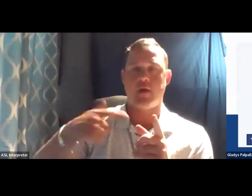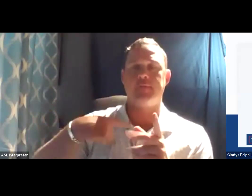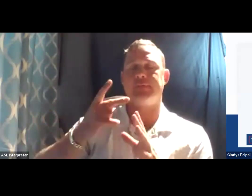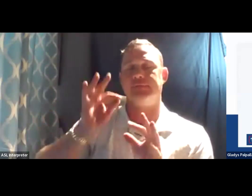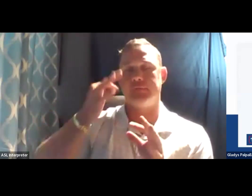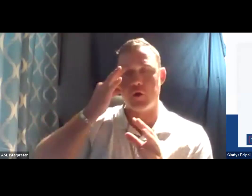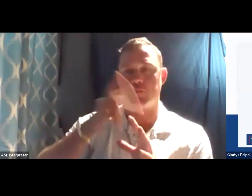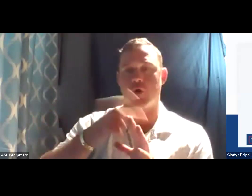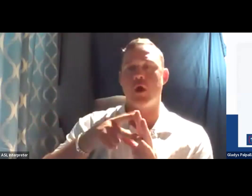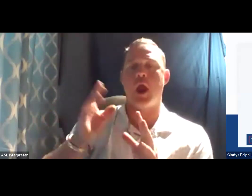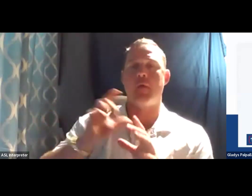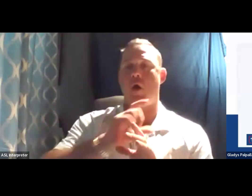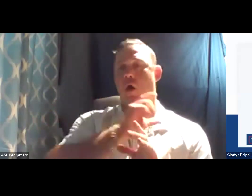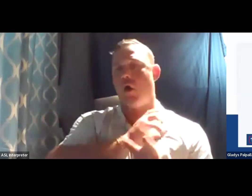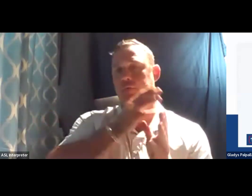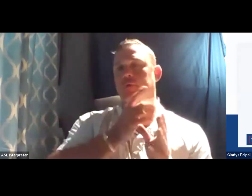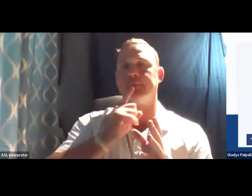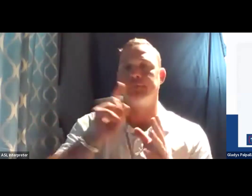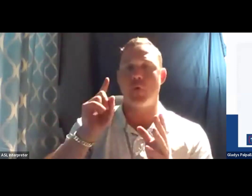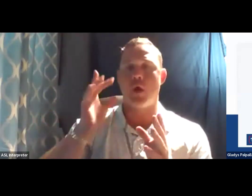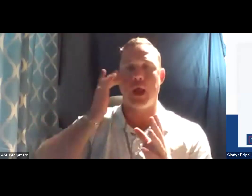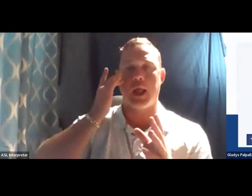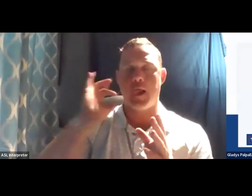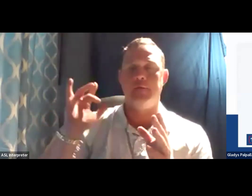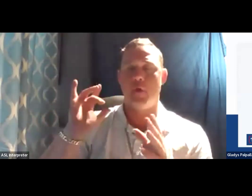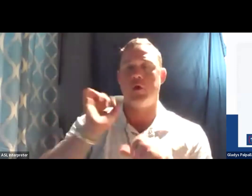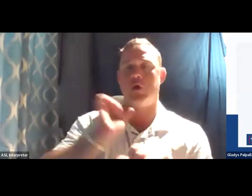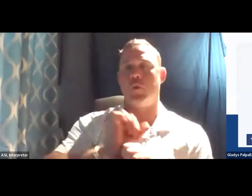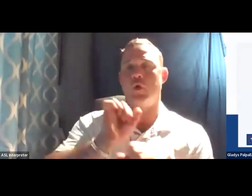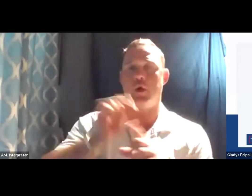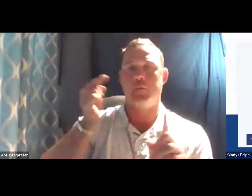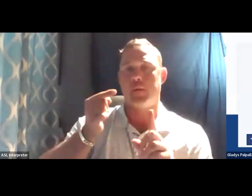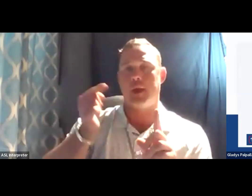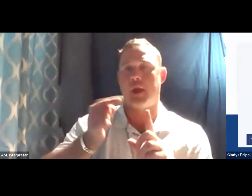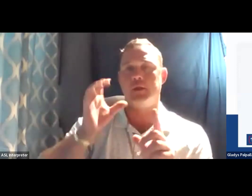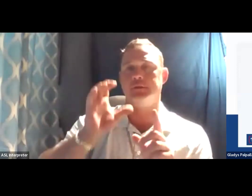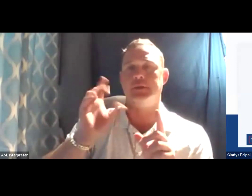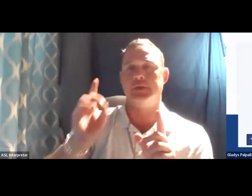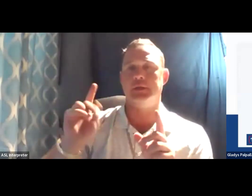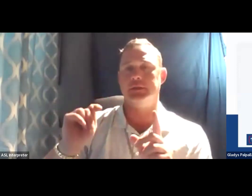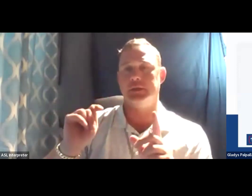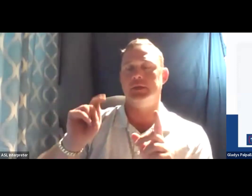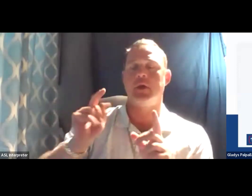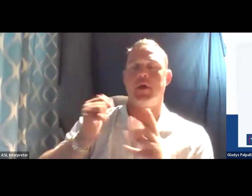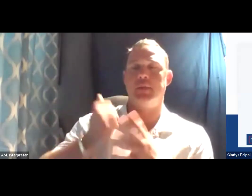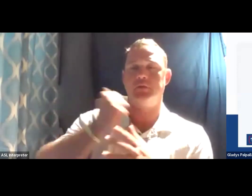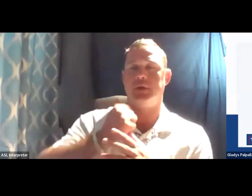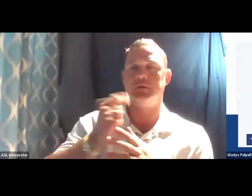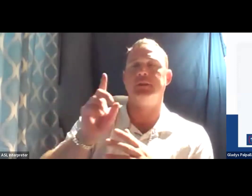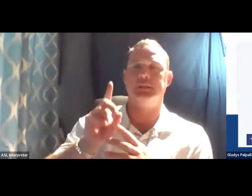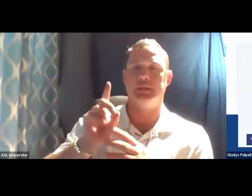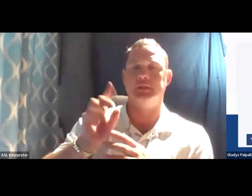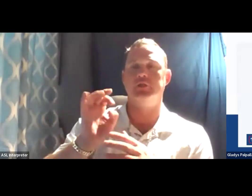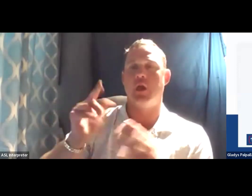officer, or one of the federal program officers for California, working primarily with CDT on their administration of the digital